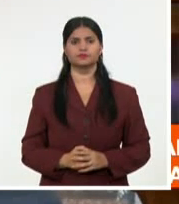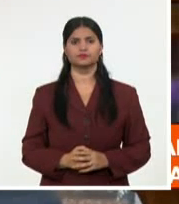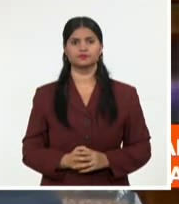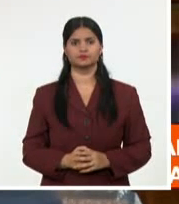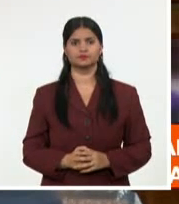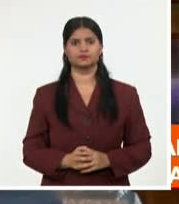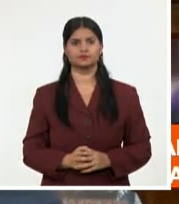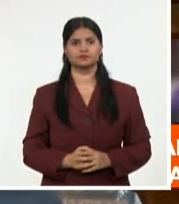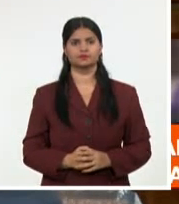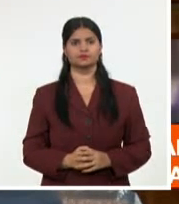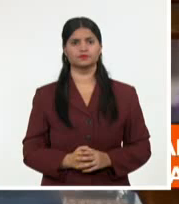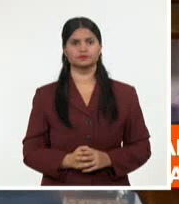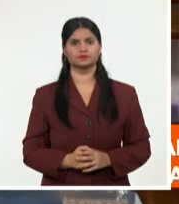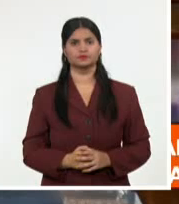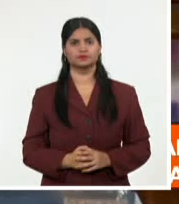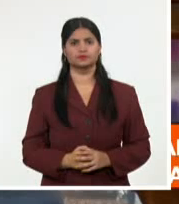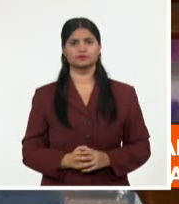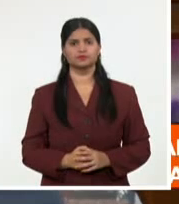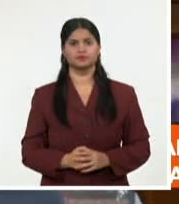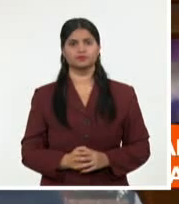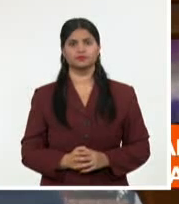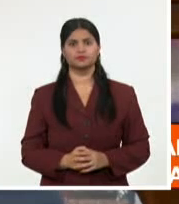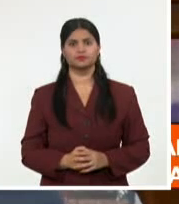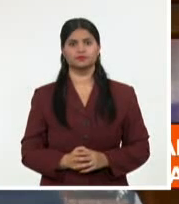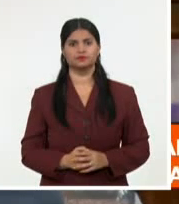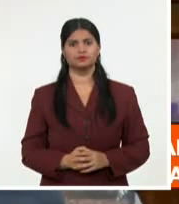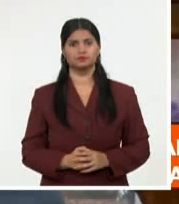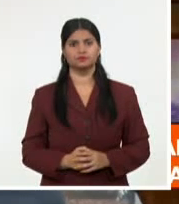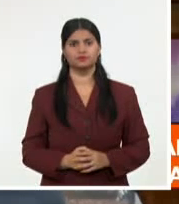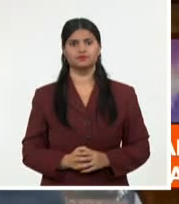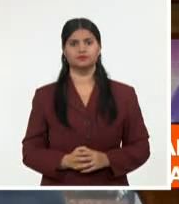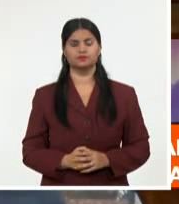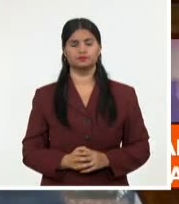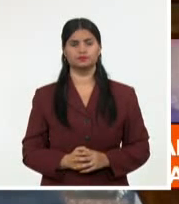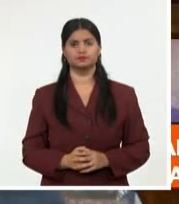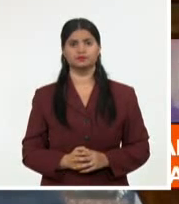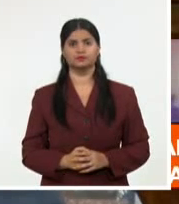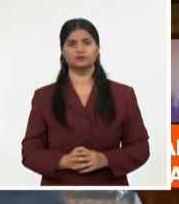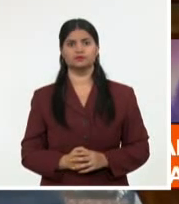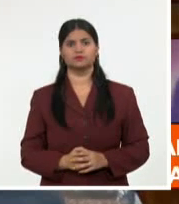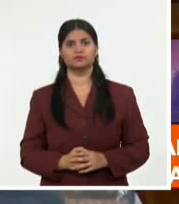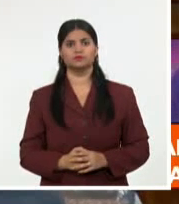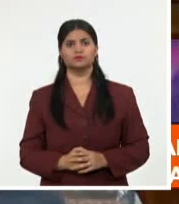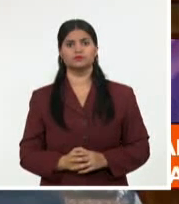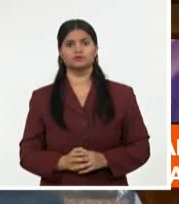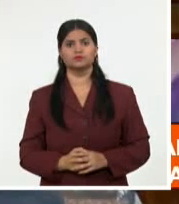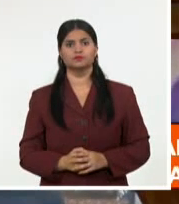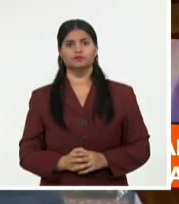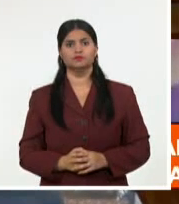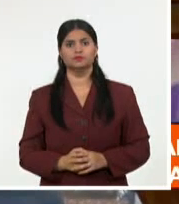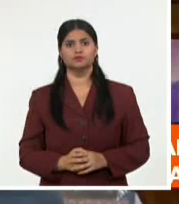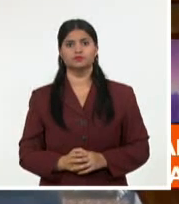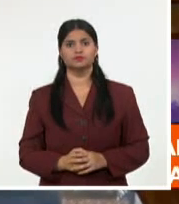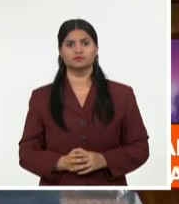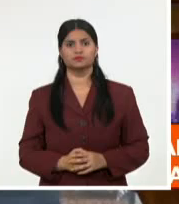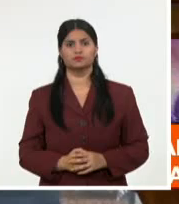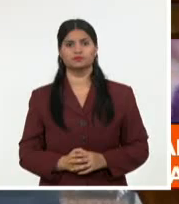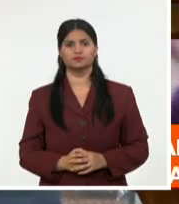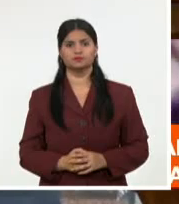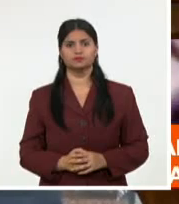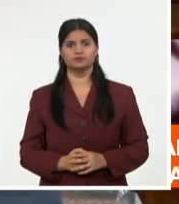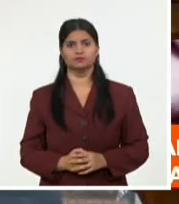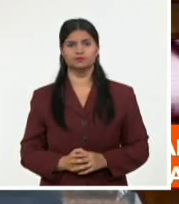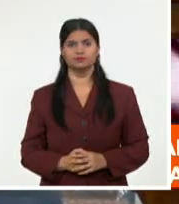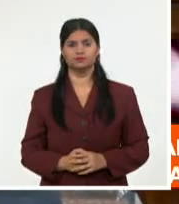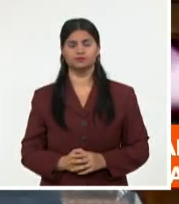awarded the 2022 Nobel Peace Prize, which we appreciate deeply, and we recognize as the